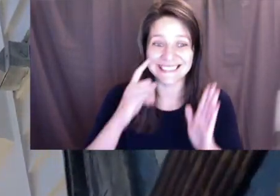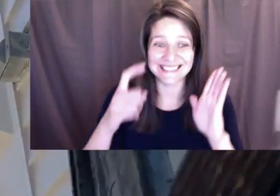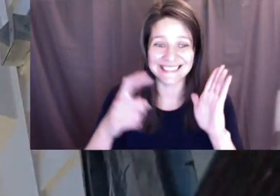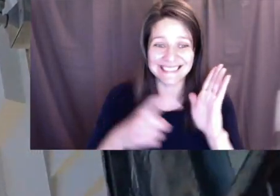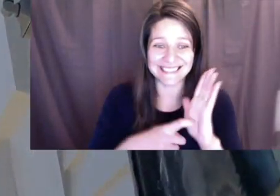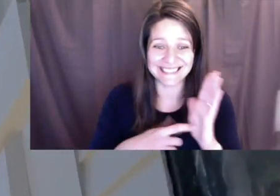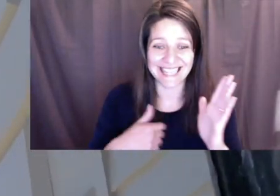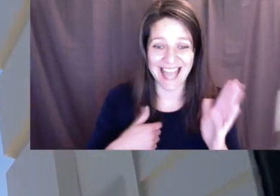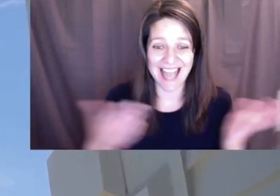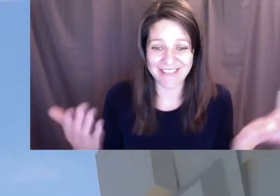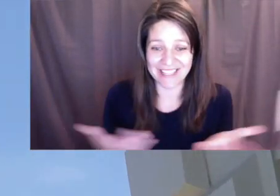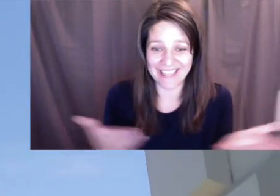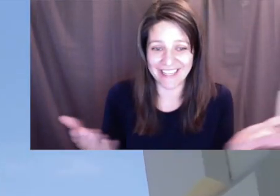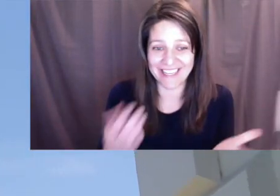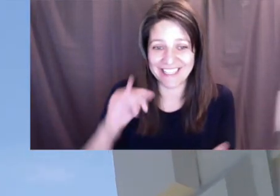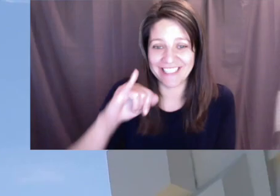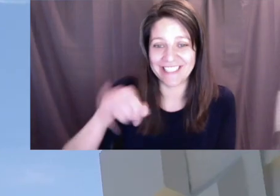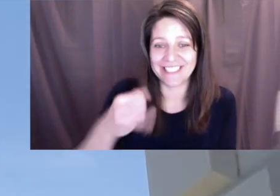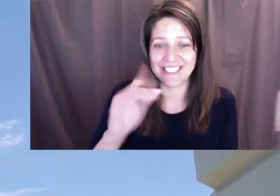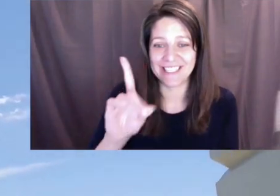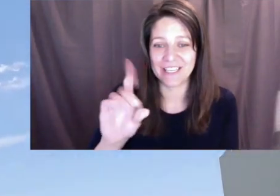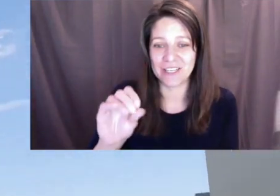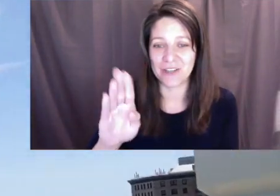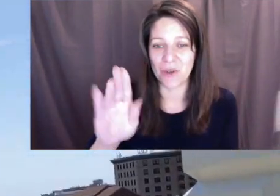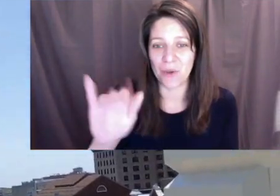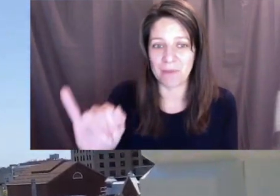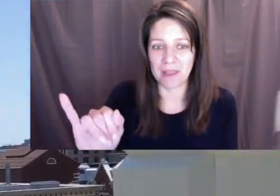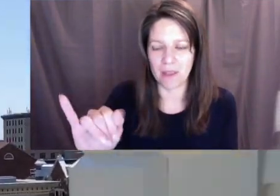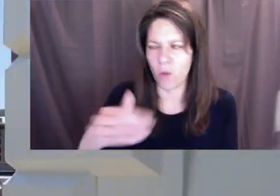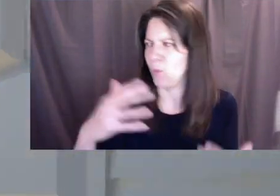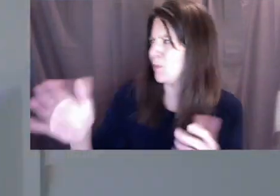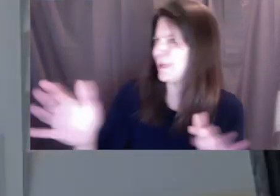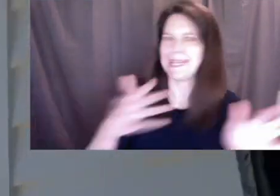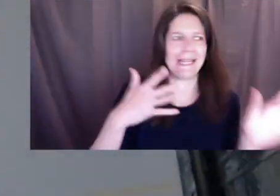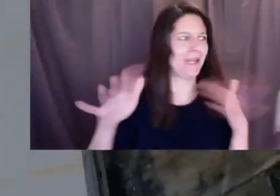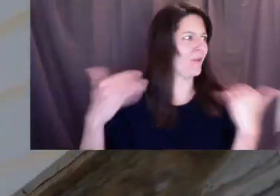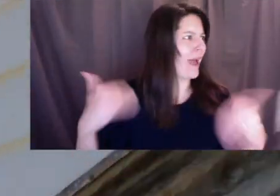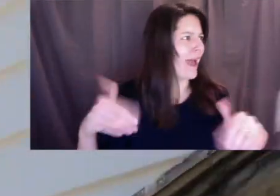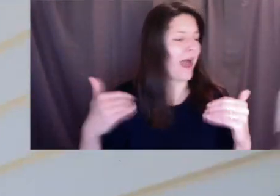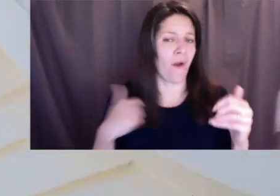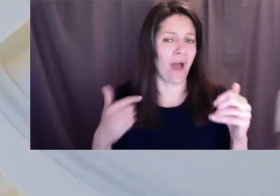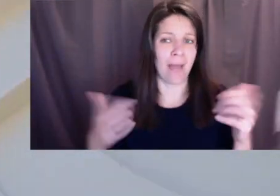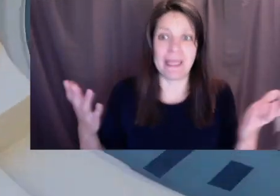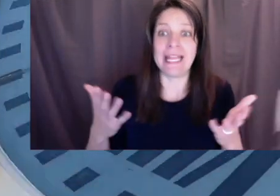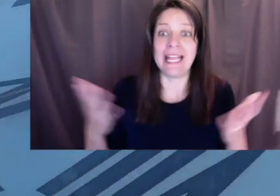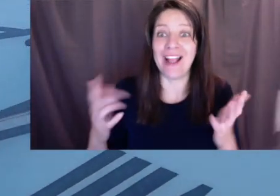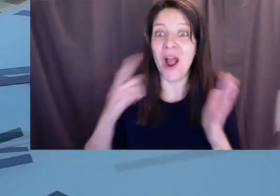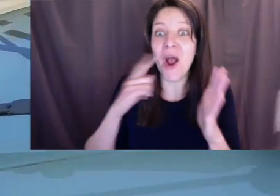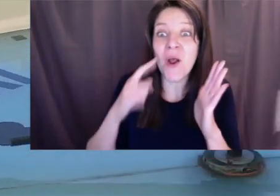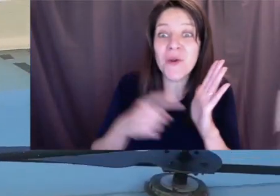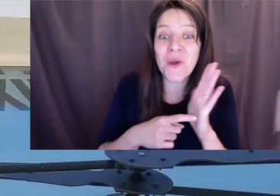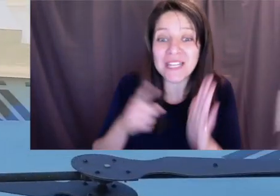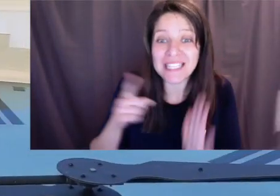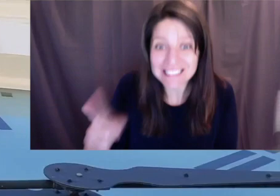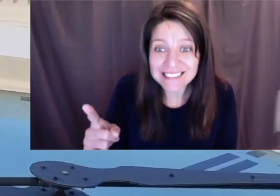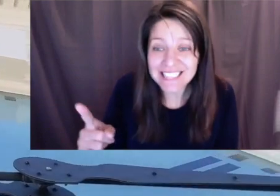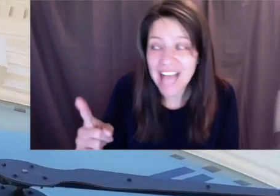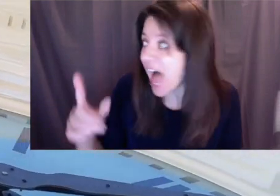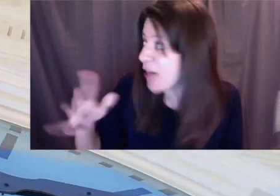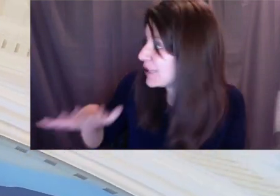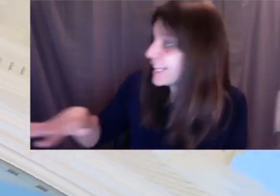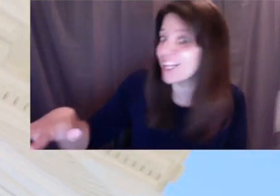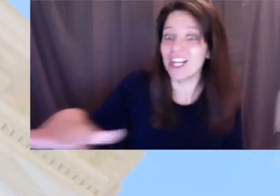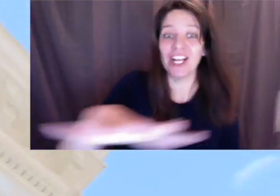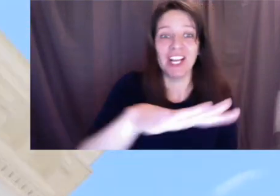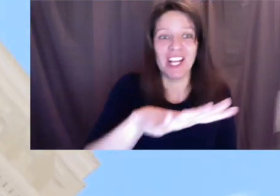Here is Chidobe up here. And boy, it's a windy day. And you can see up here,